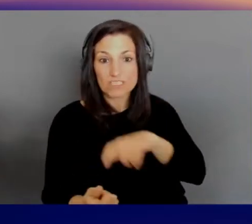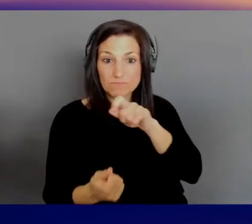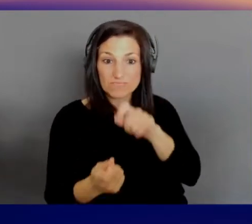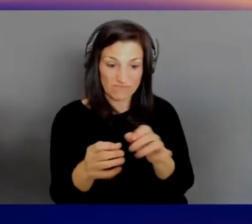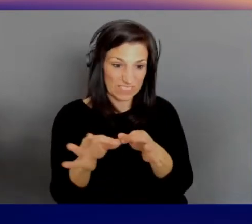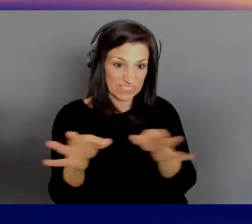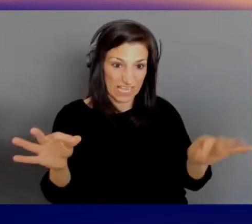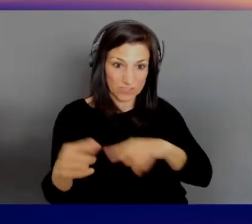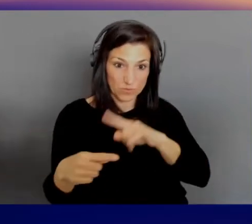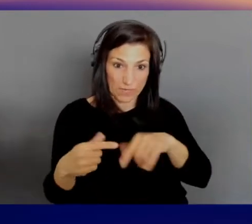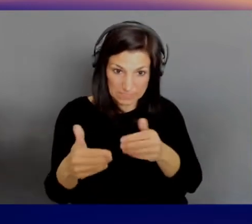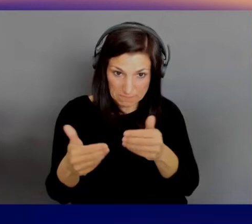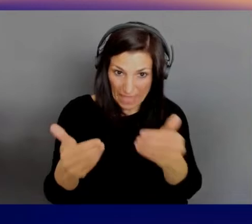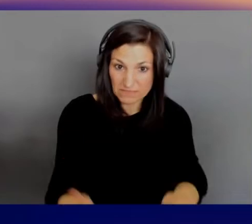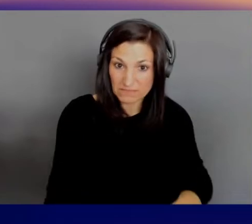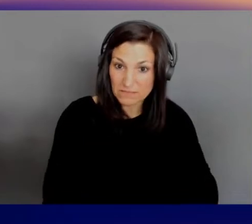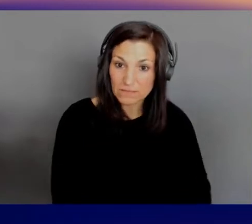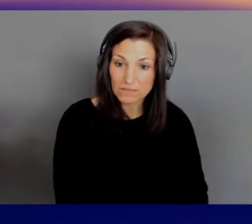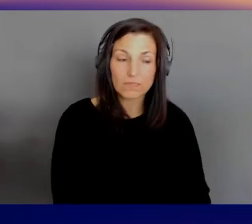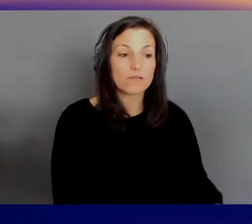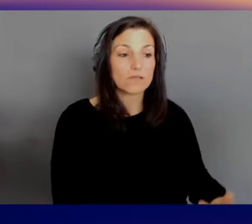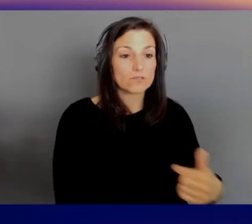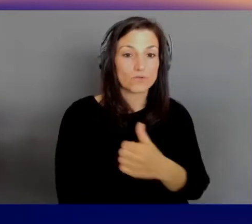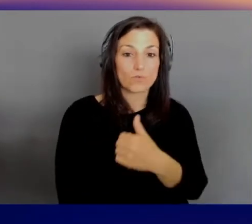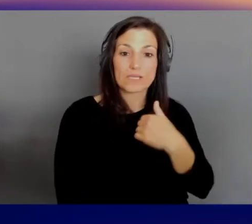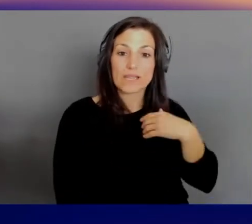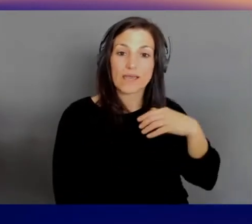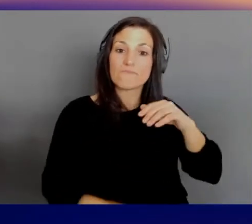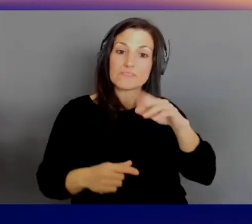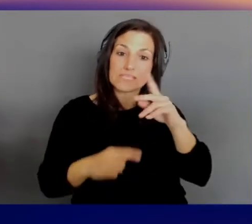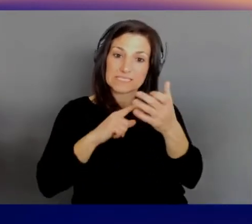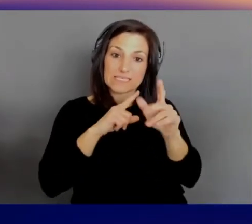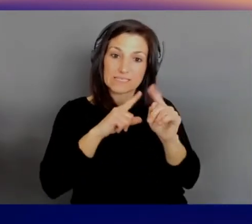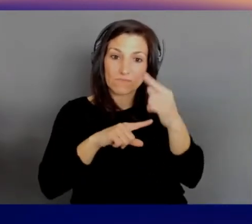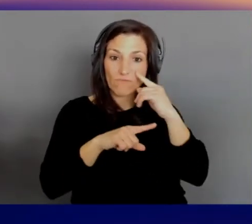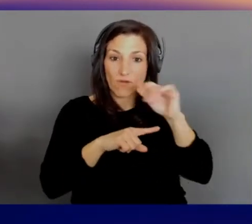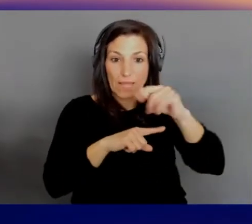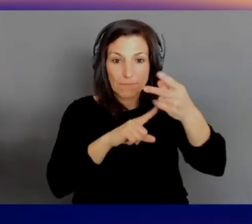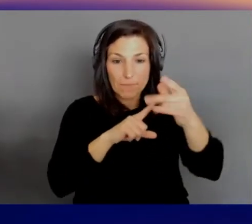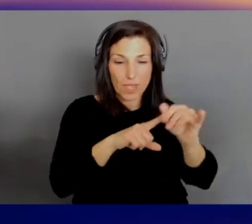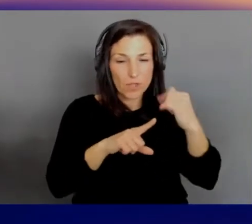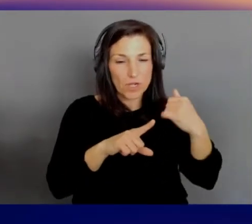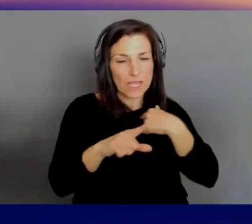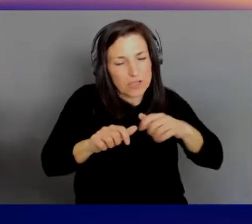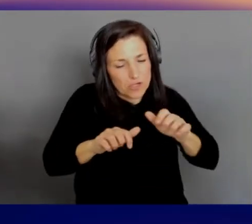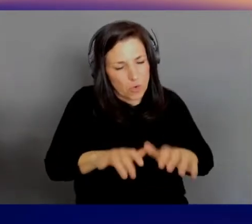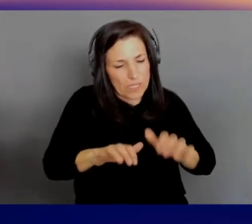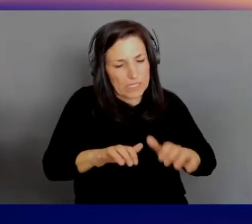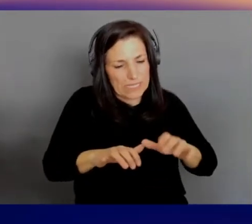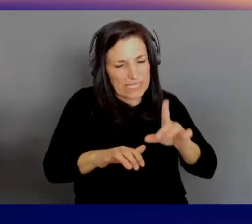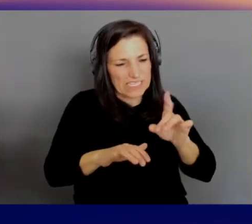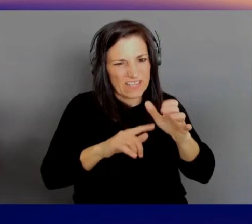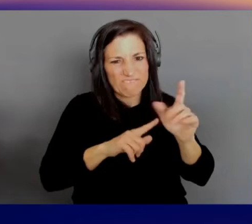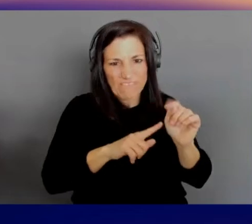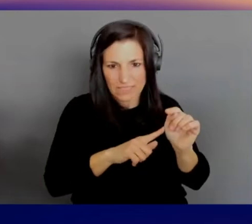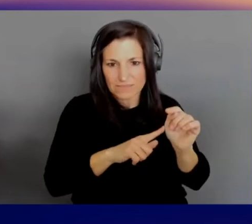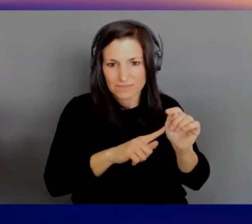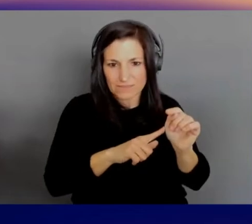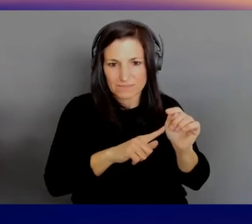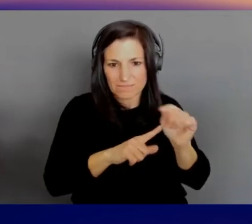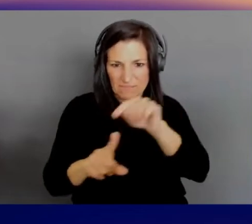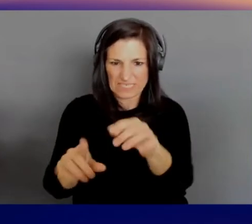we have Comprehend, which provides detect sentiment API, so I can quickly type detect sentiment, and I